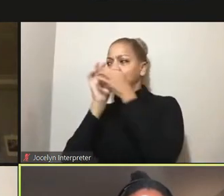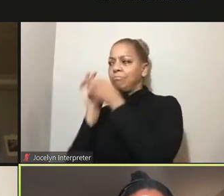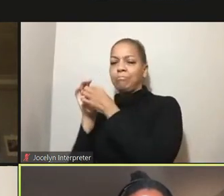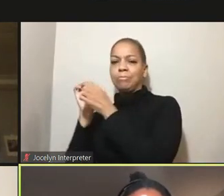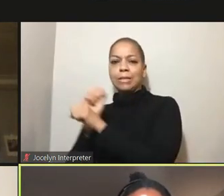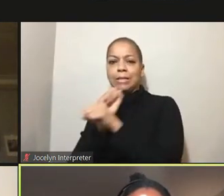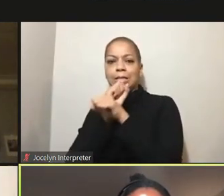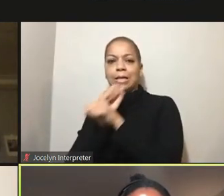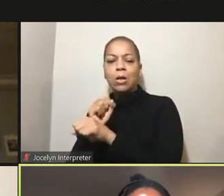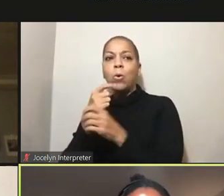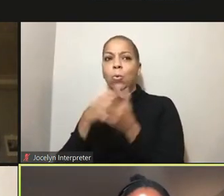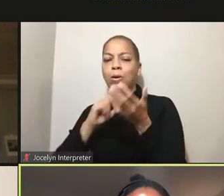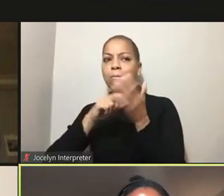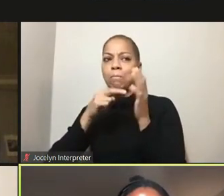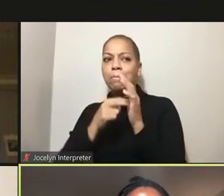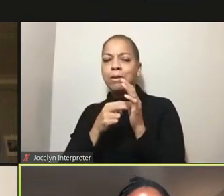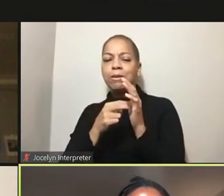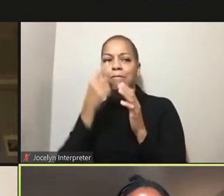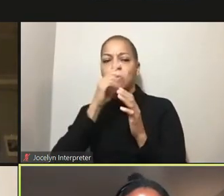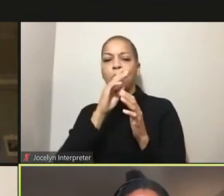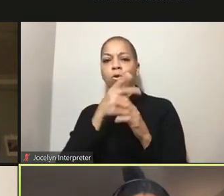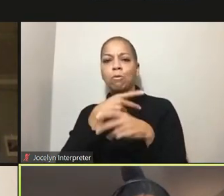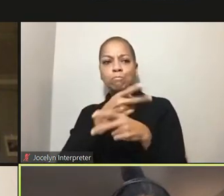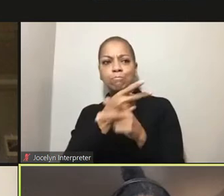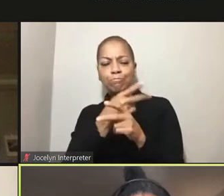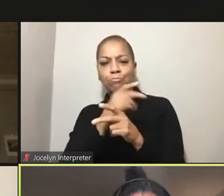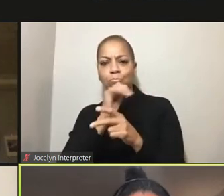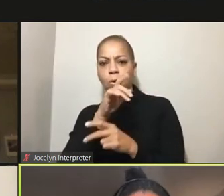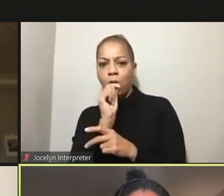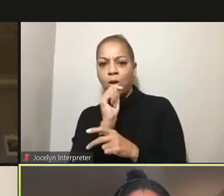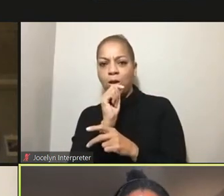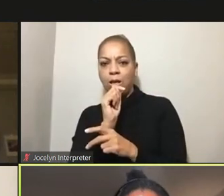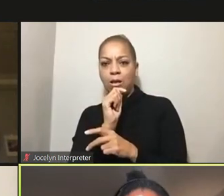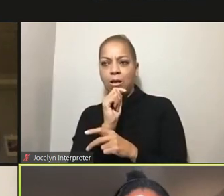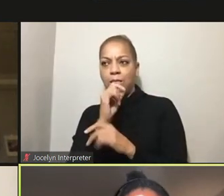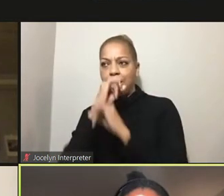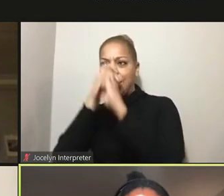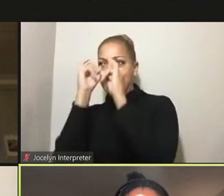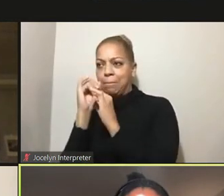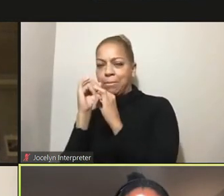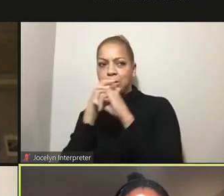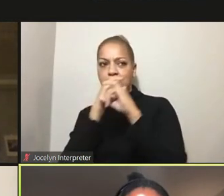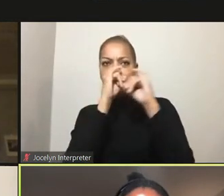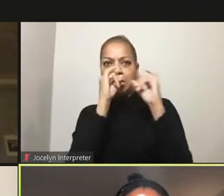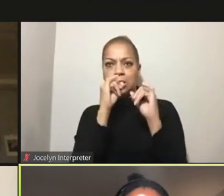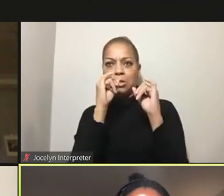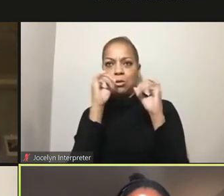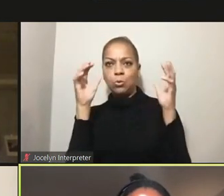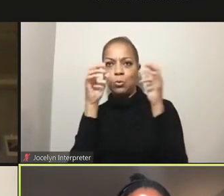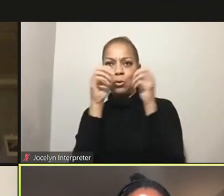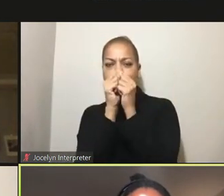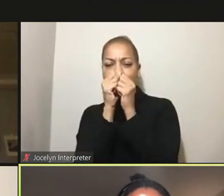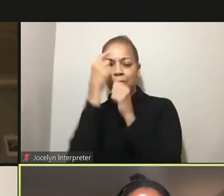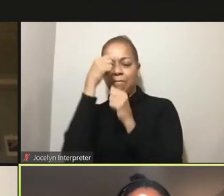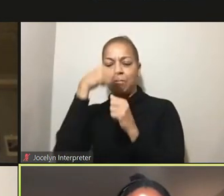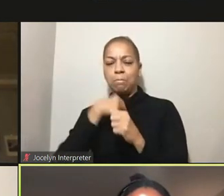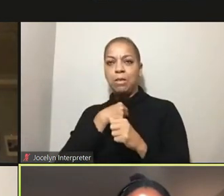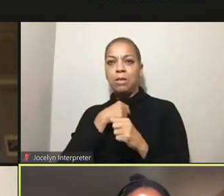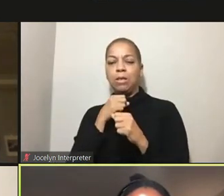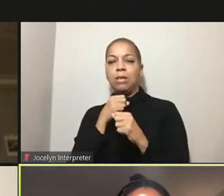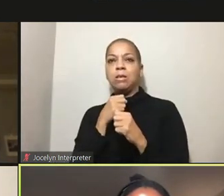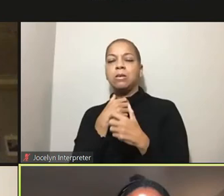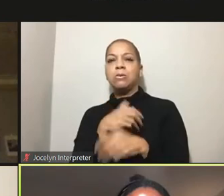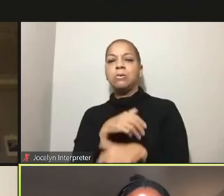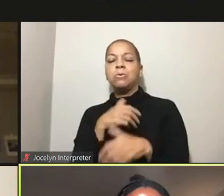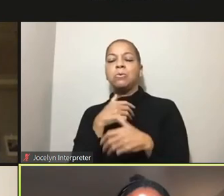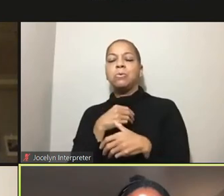as an artist. And, you know, putting those two images together for me, it kind of,